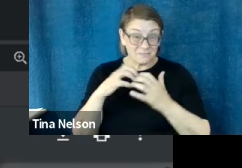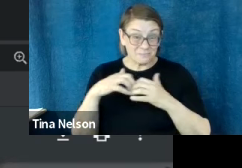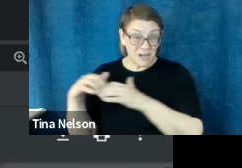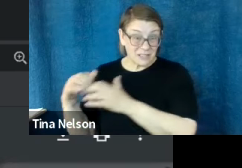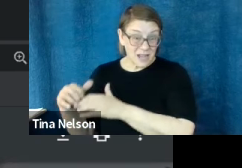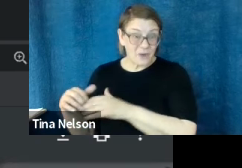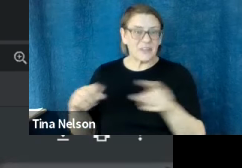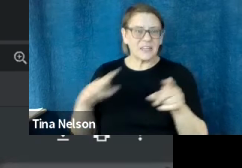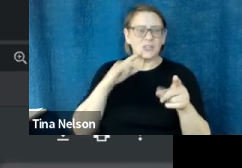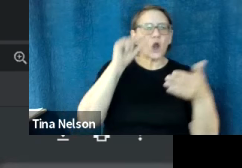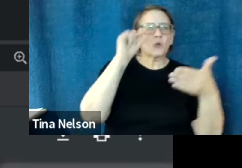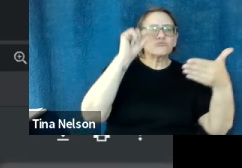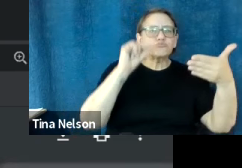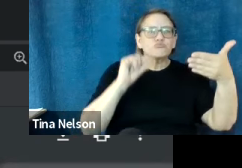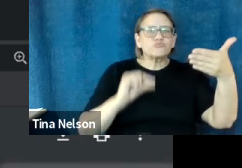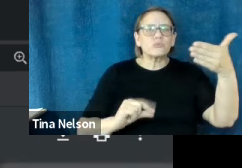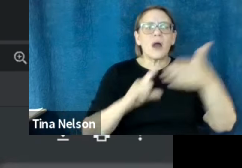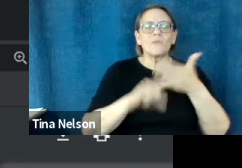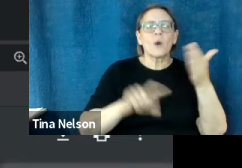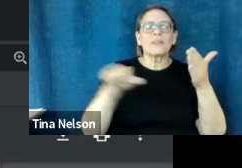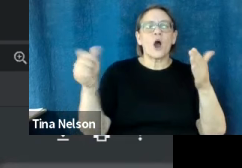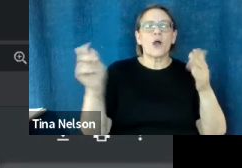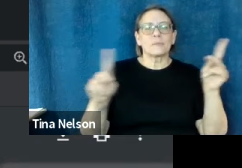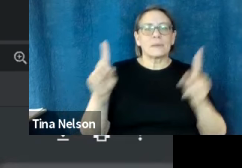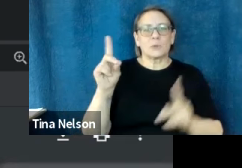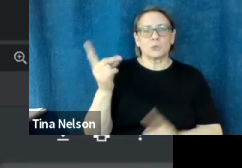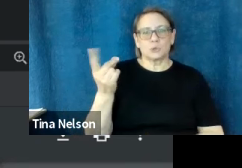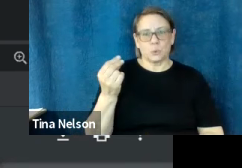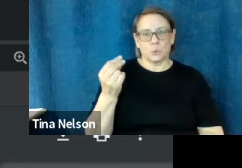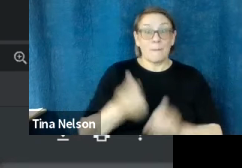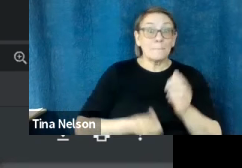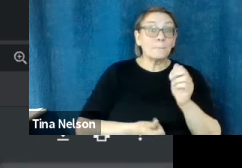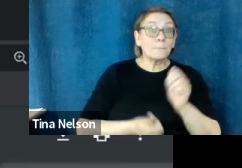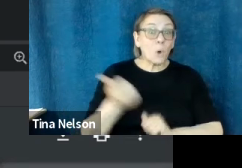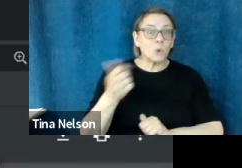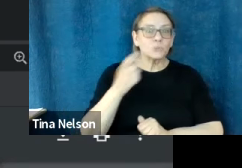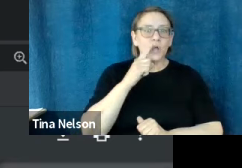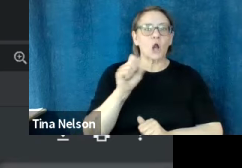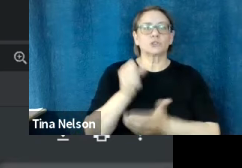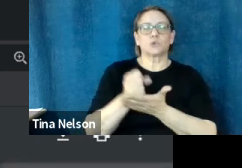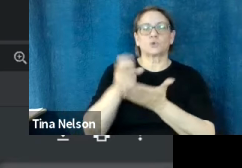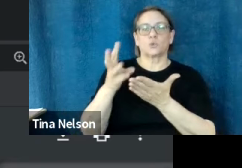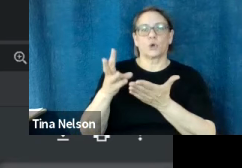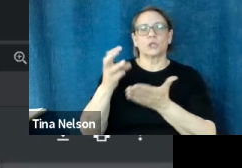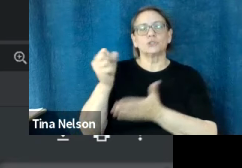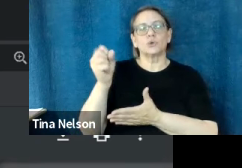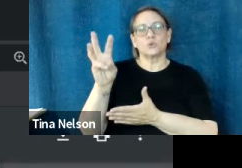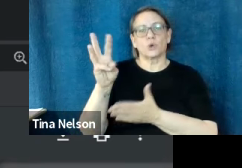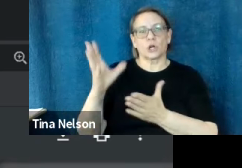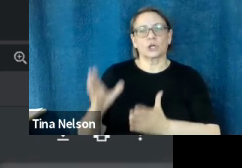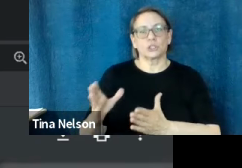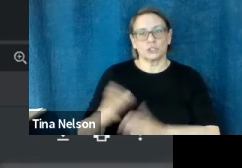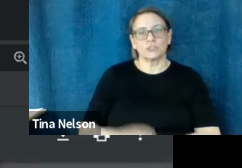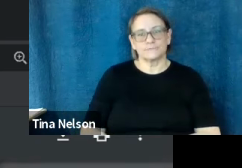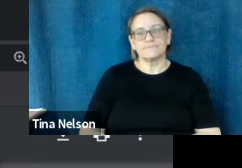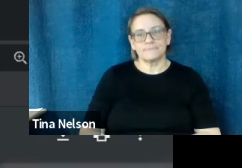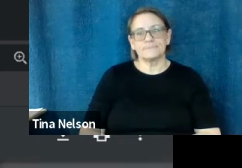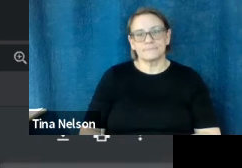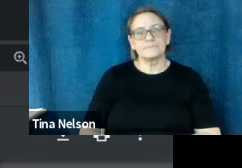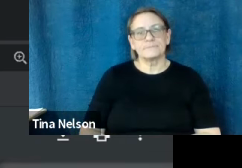just a slice of what the others break down into with a majority being social workers. This is the line by line item of